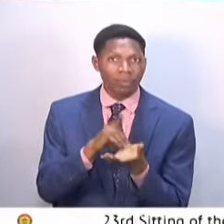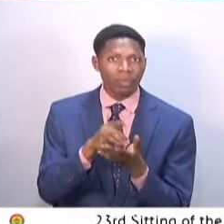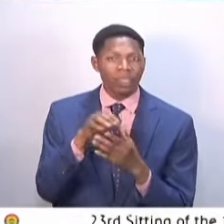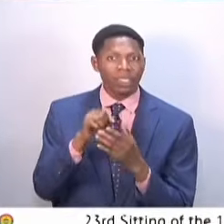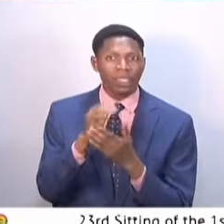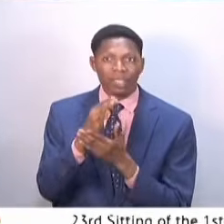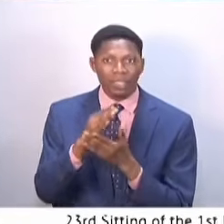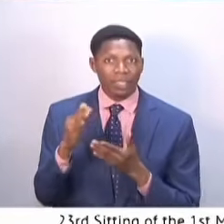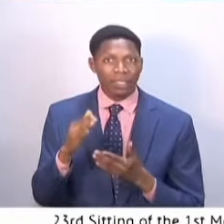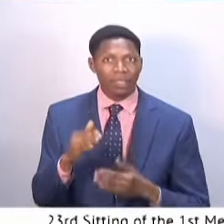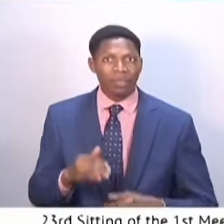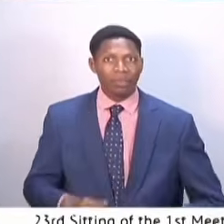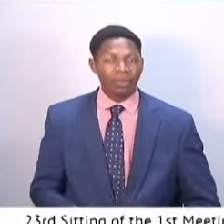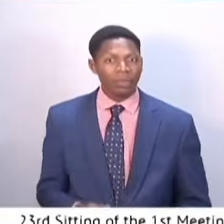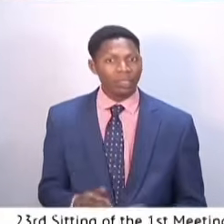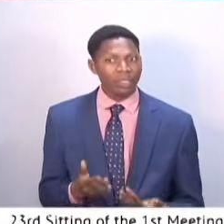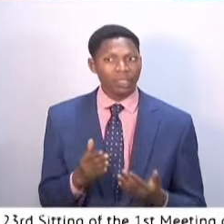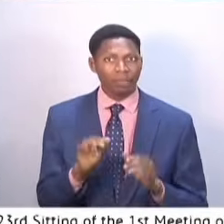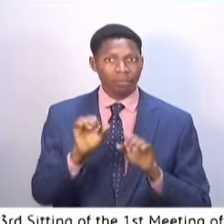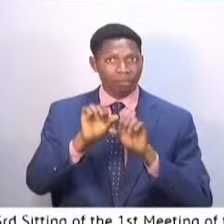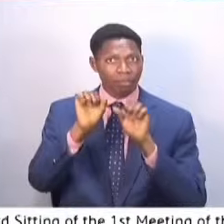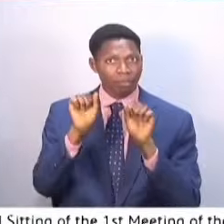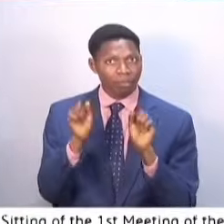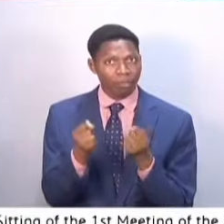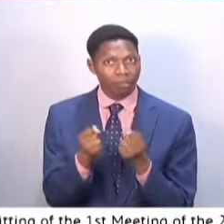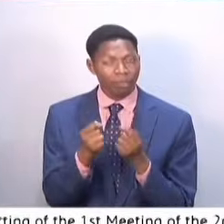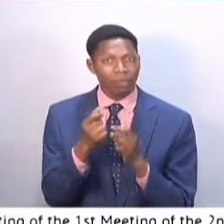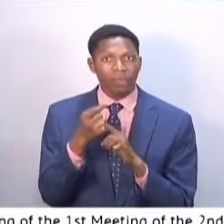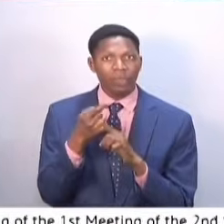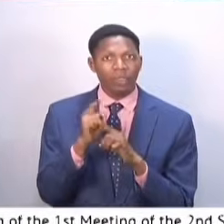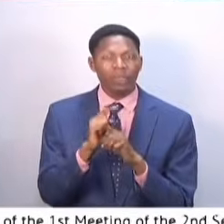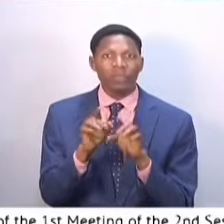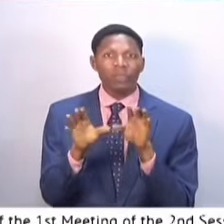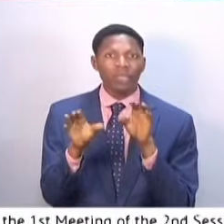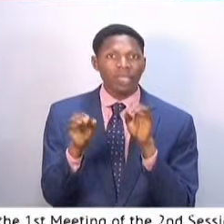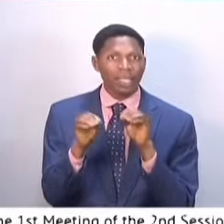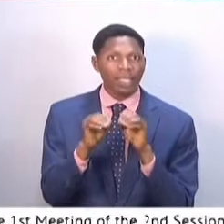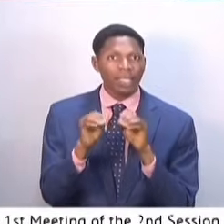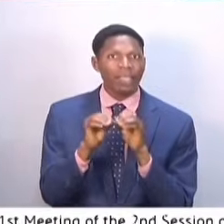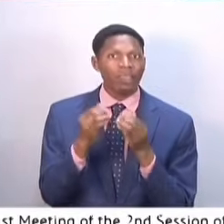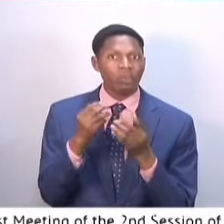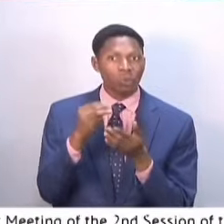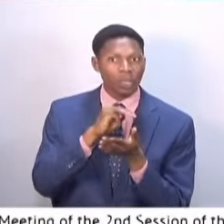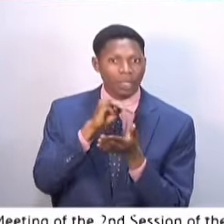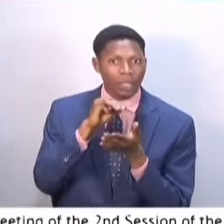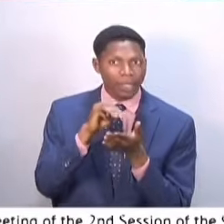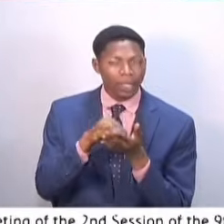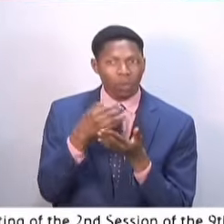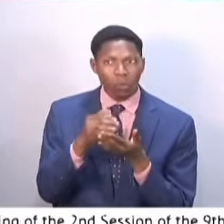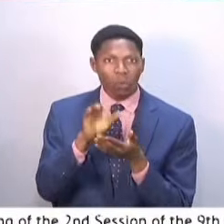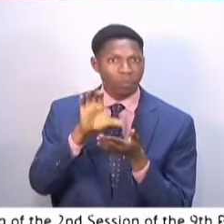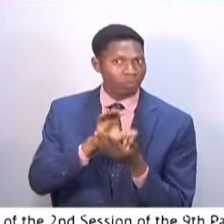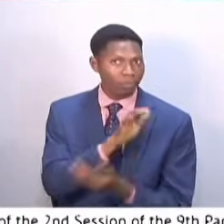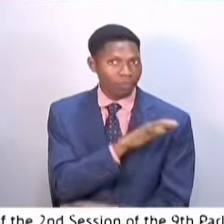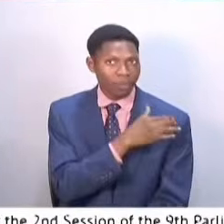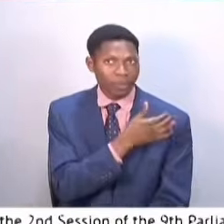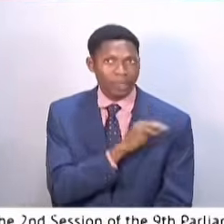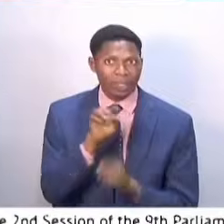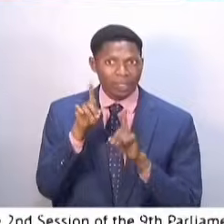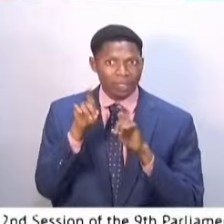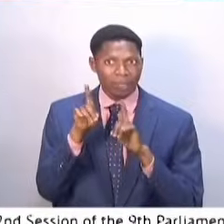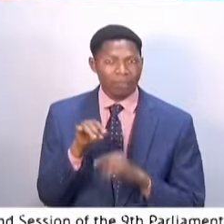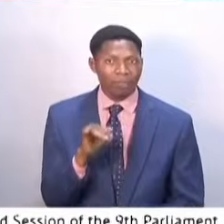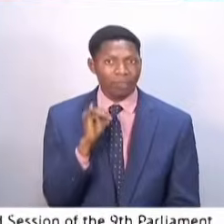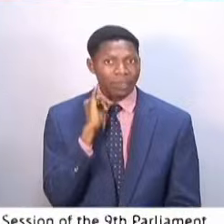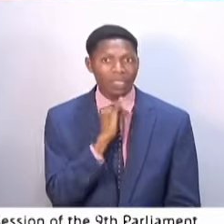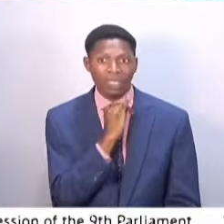in certain comparable systems from additional clinical exams. Israel has